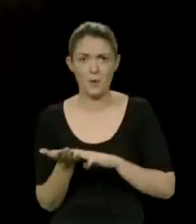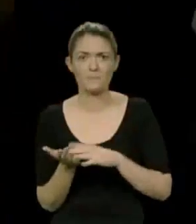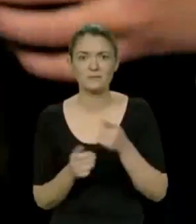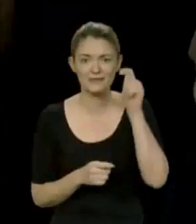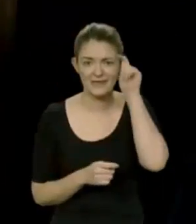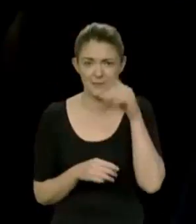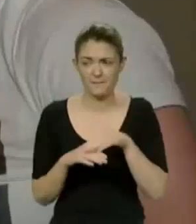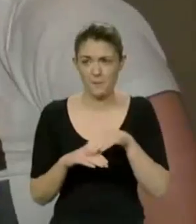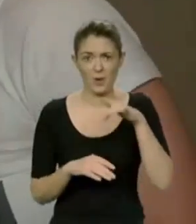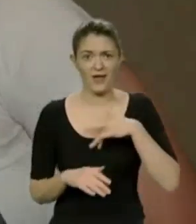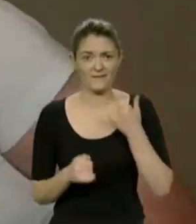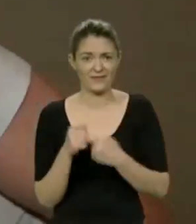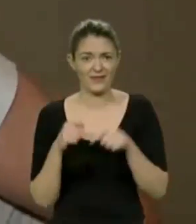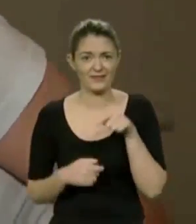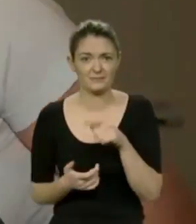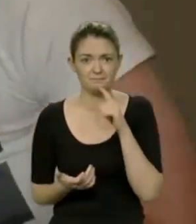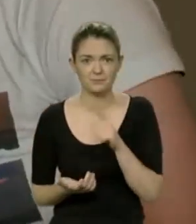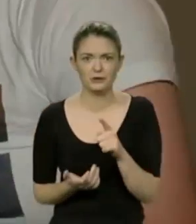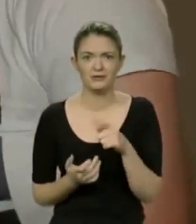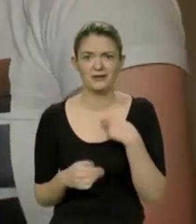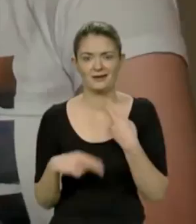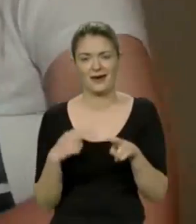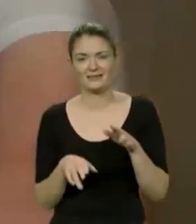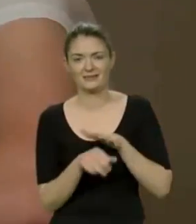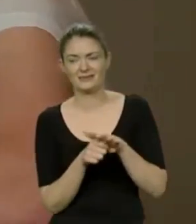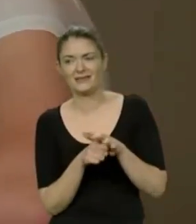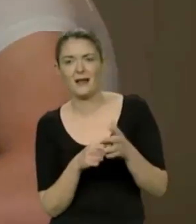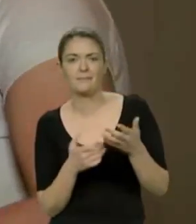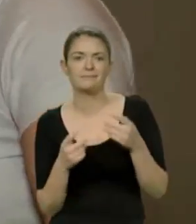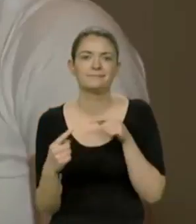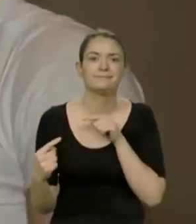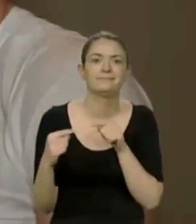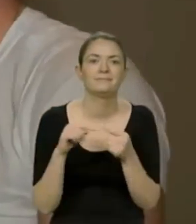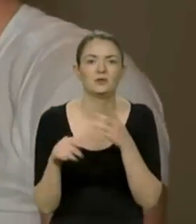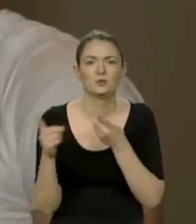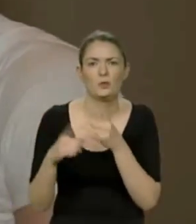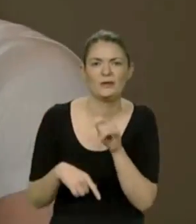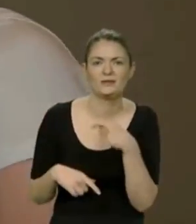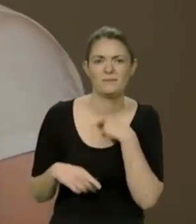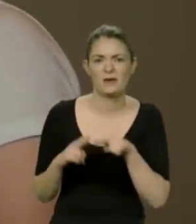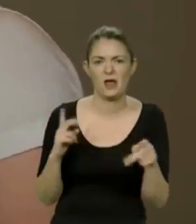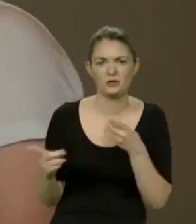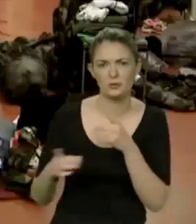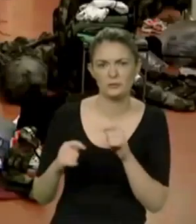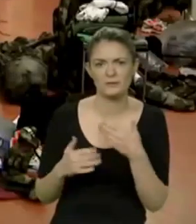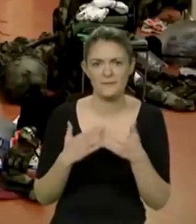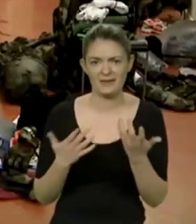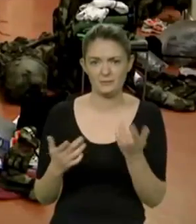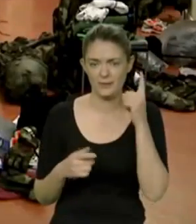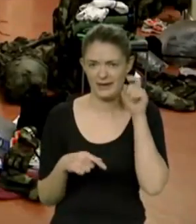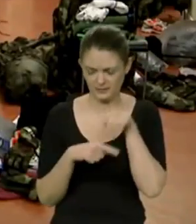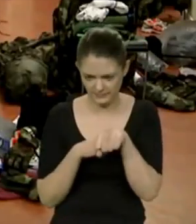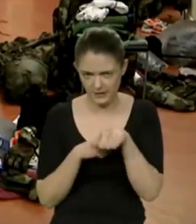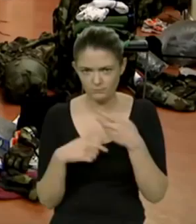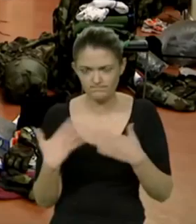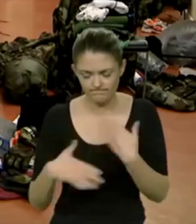than this, but I couldn't have the slagging match of her doing it and me not doing it, so it was a matter of putting the head down and getting on with it. The recruits